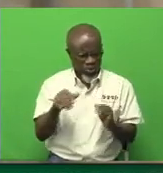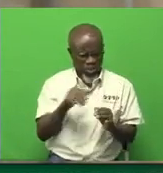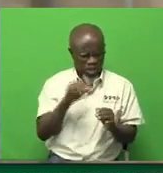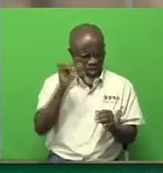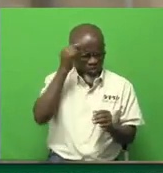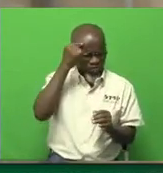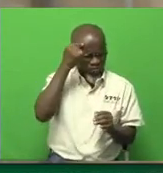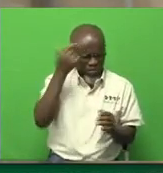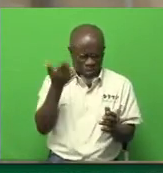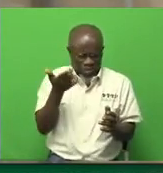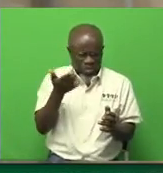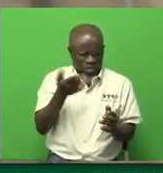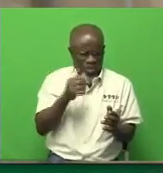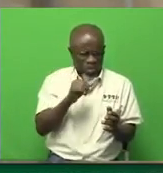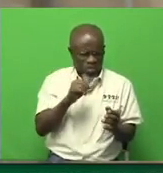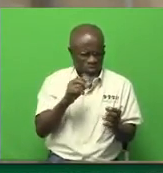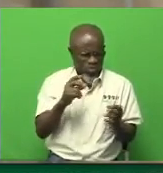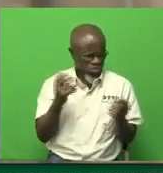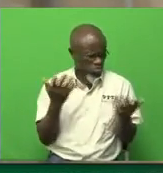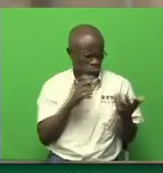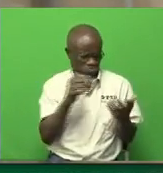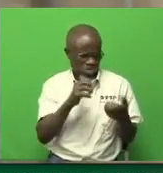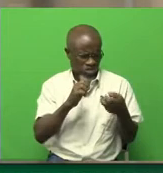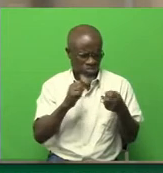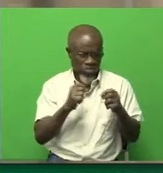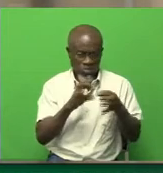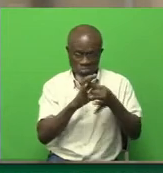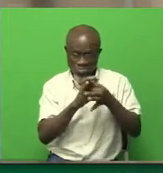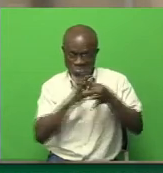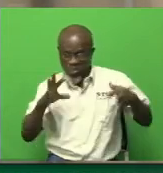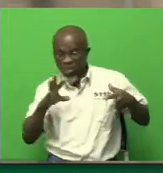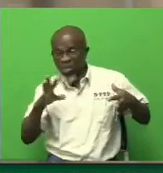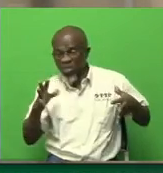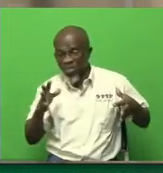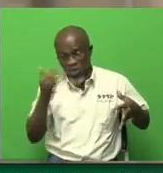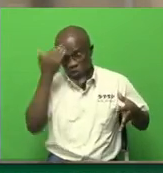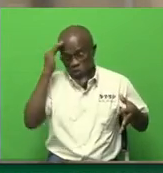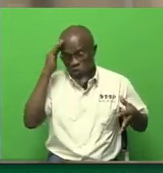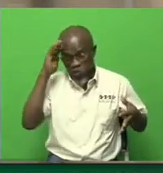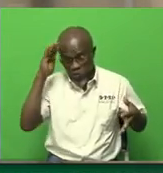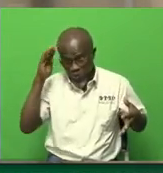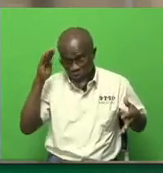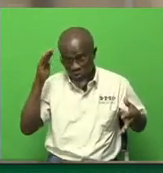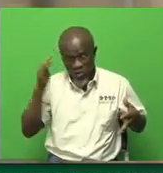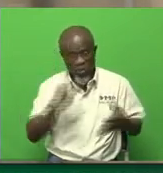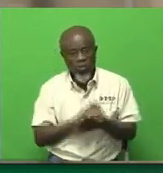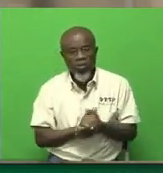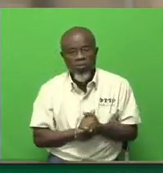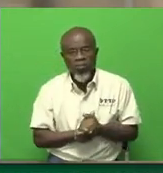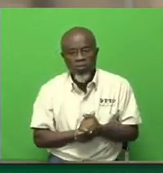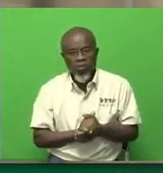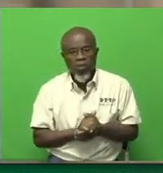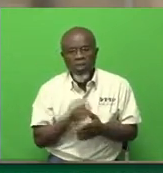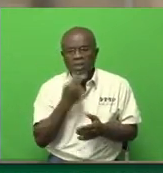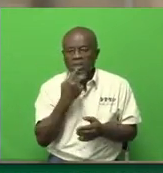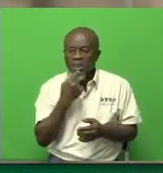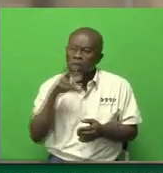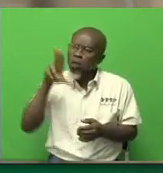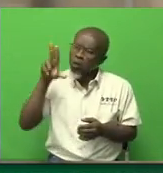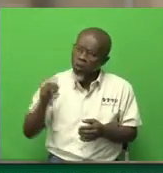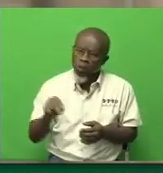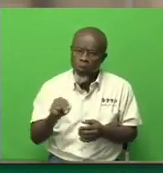does that represent a government that is wicked and pursuing policies I see an absolutely not